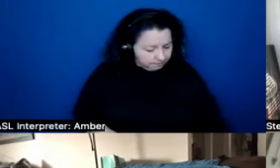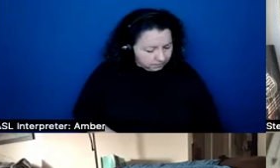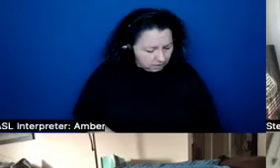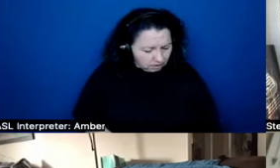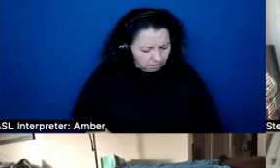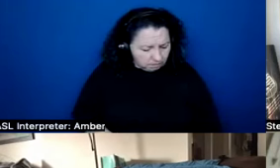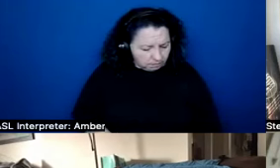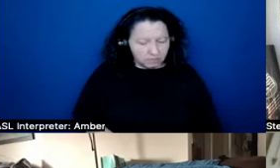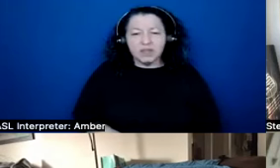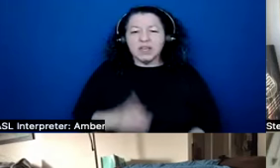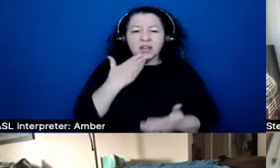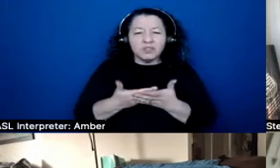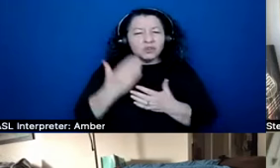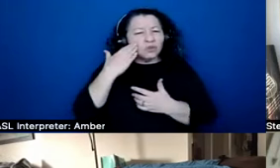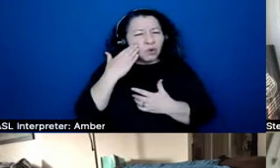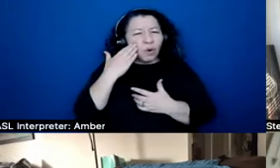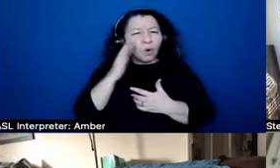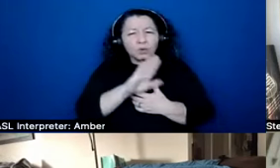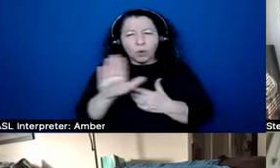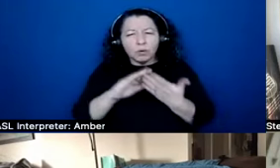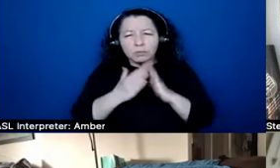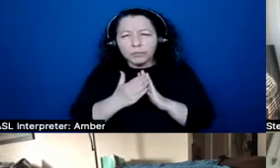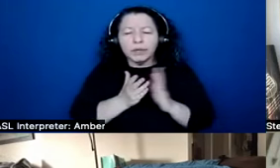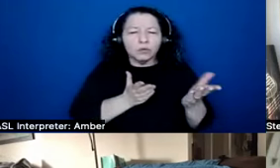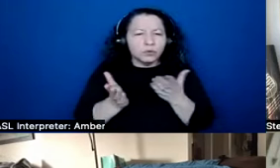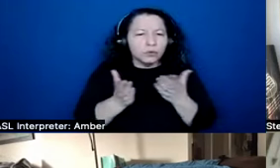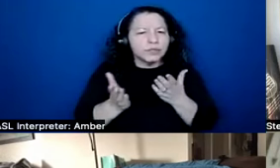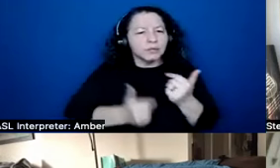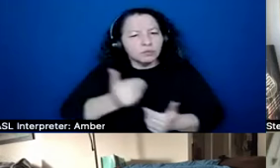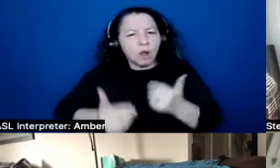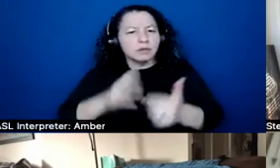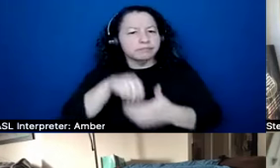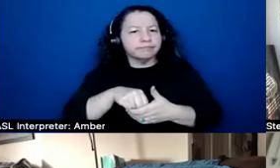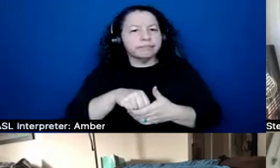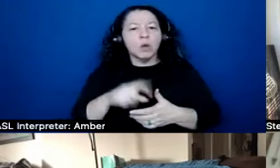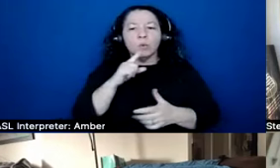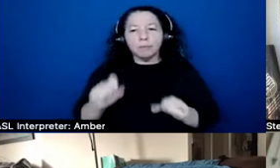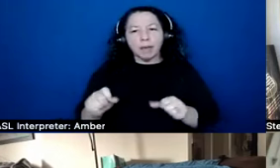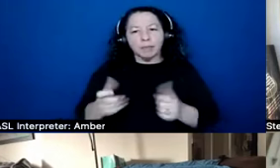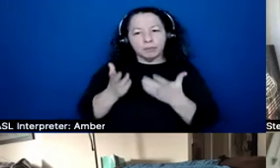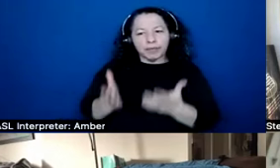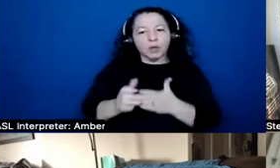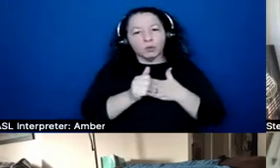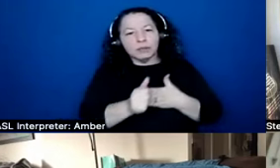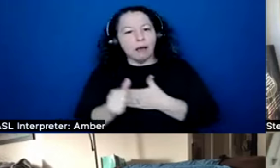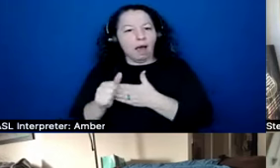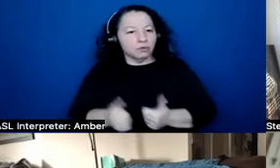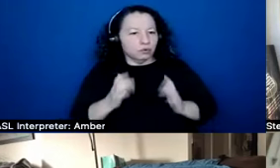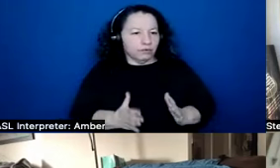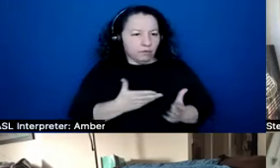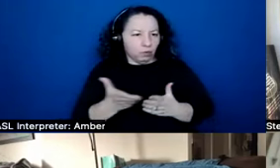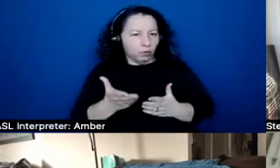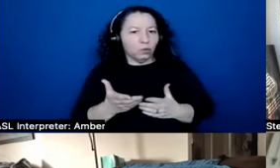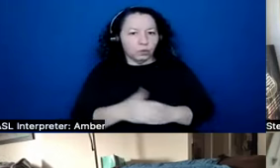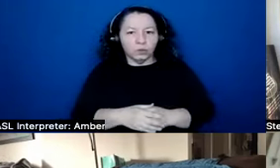your community and the services and the process, and just really being there to kind of guide the survivor through those. And so we're